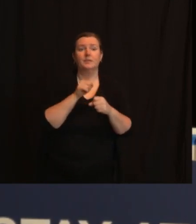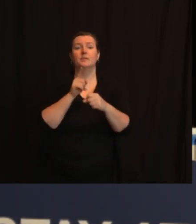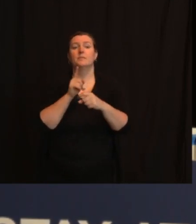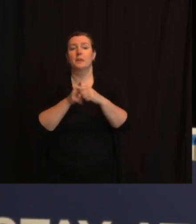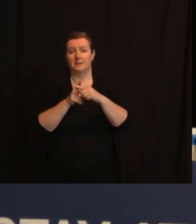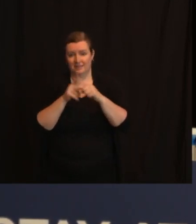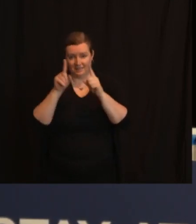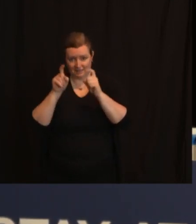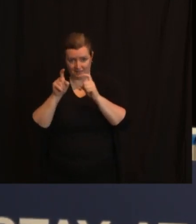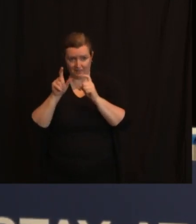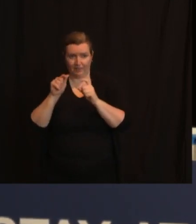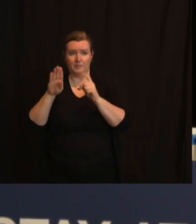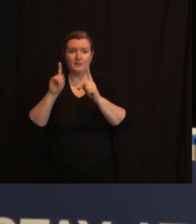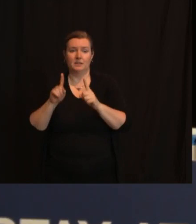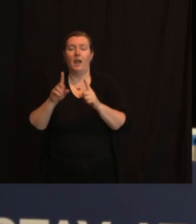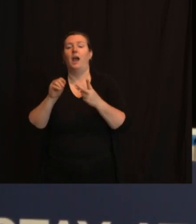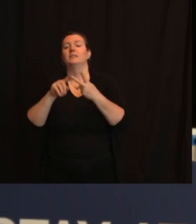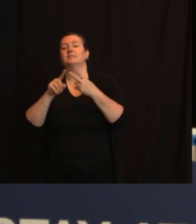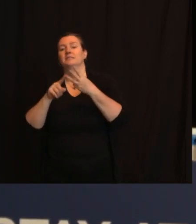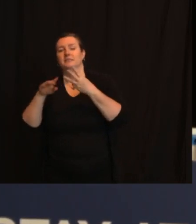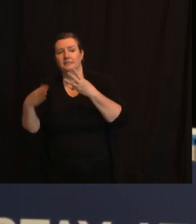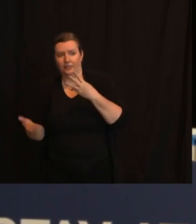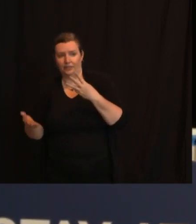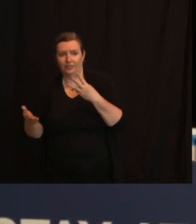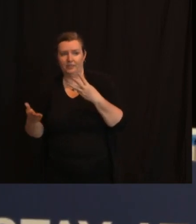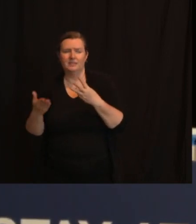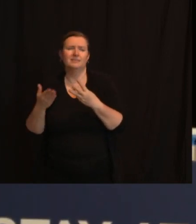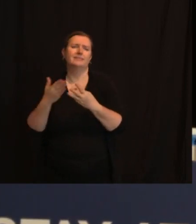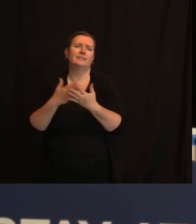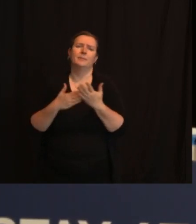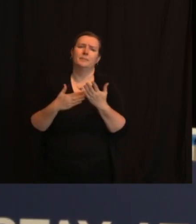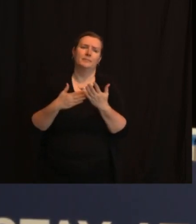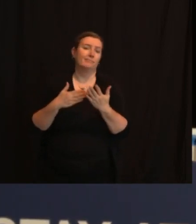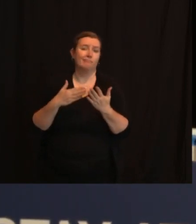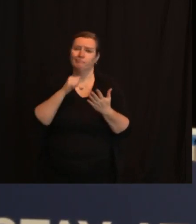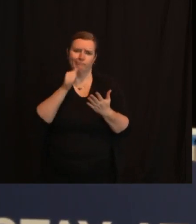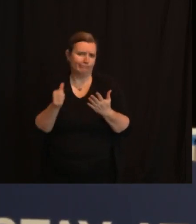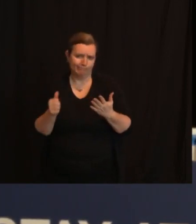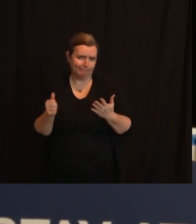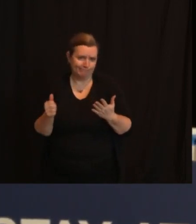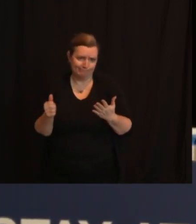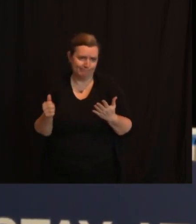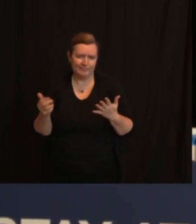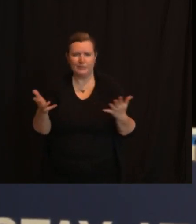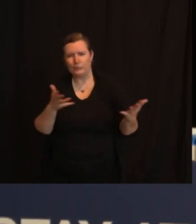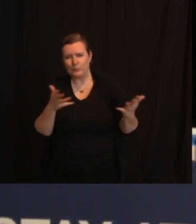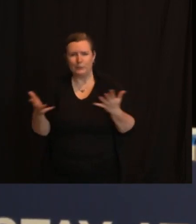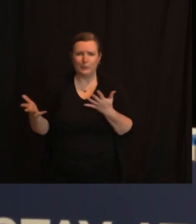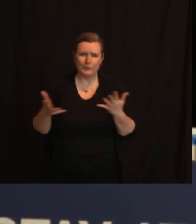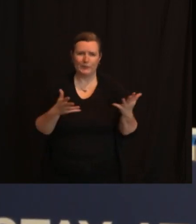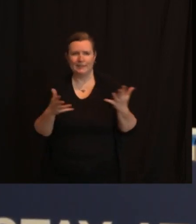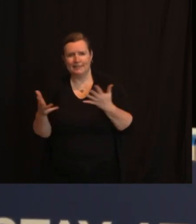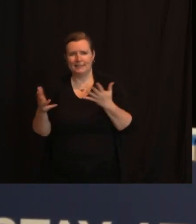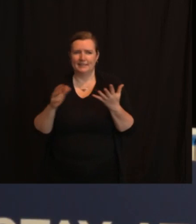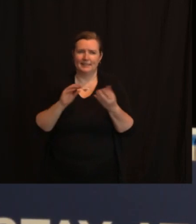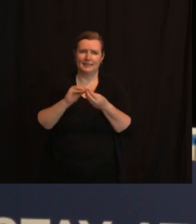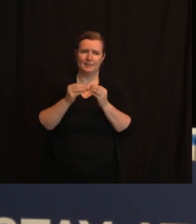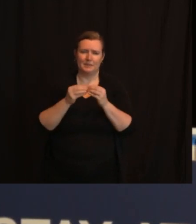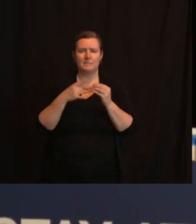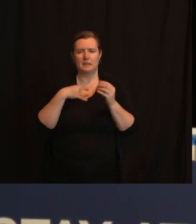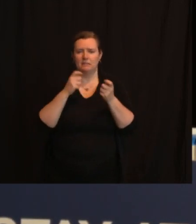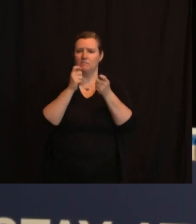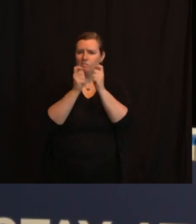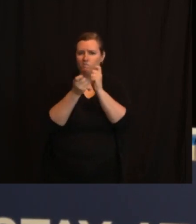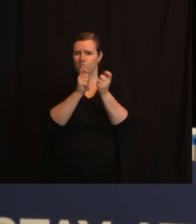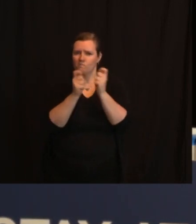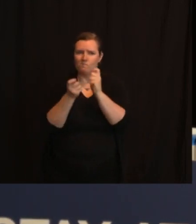died. Some of them are not in that group. Those numbers tend to be more subject to revision as investigation happens and we